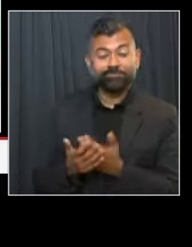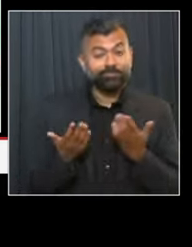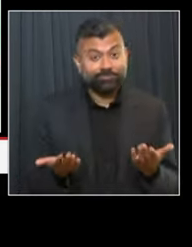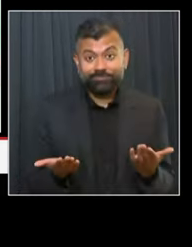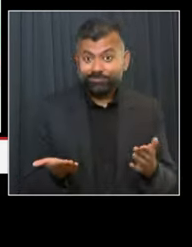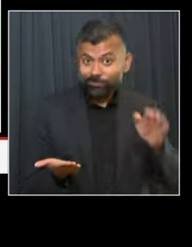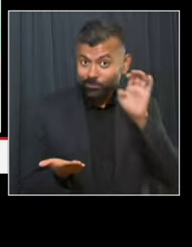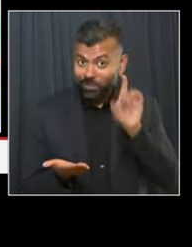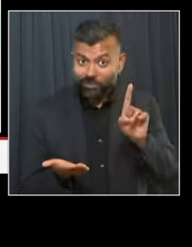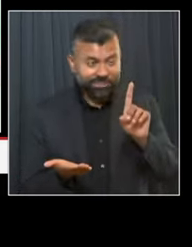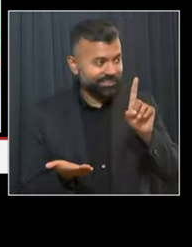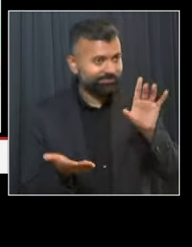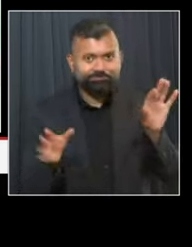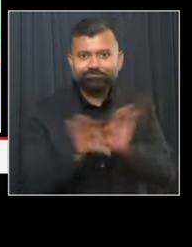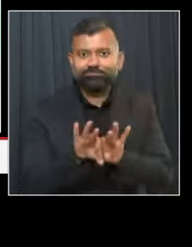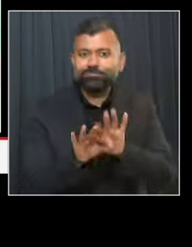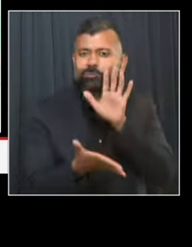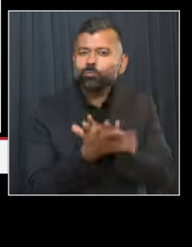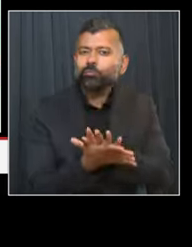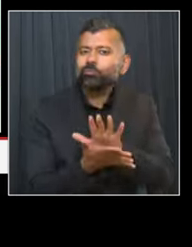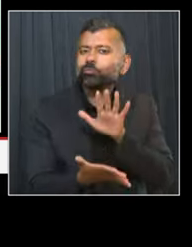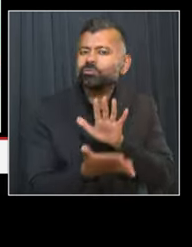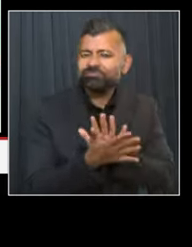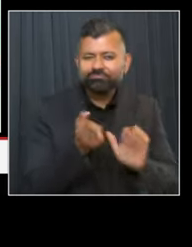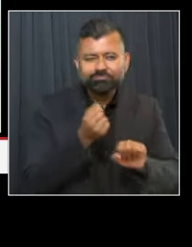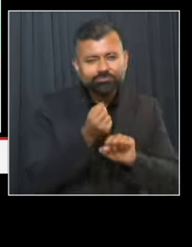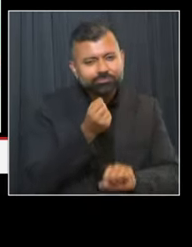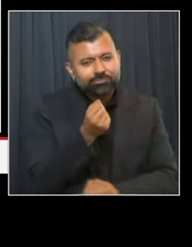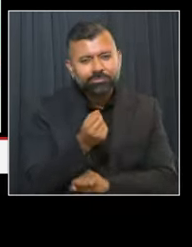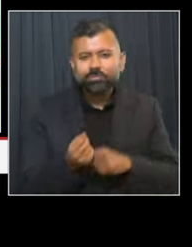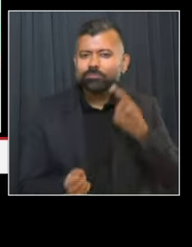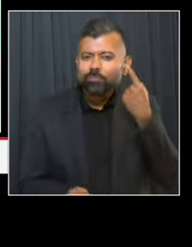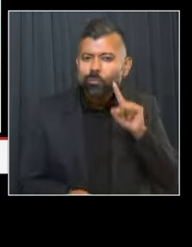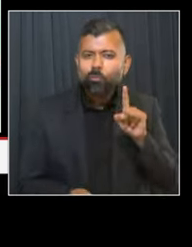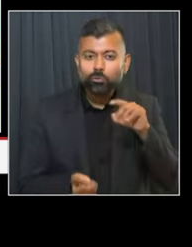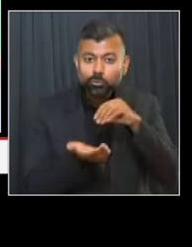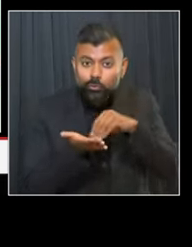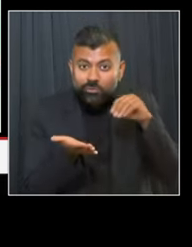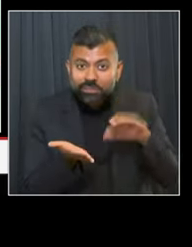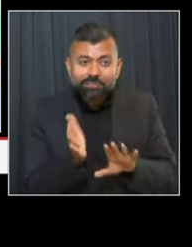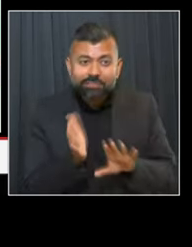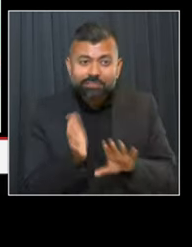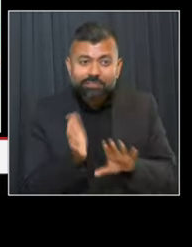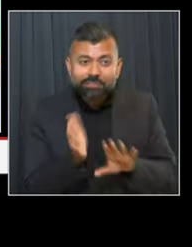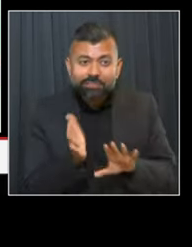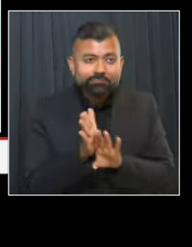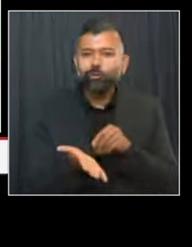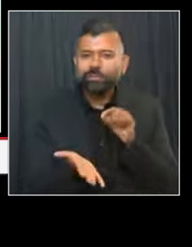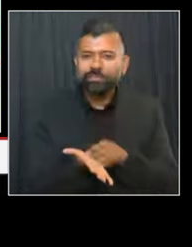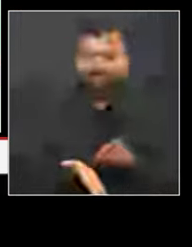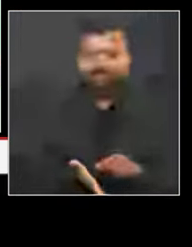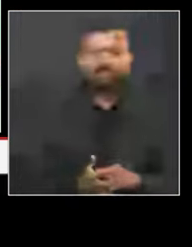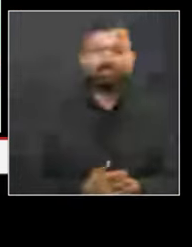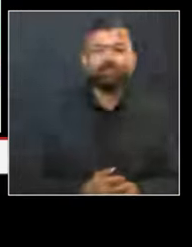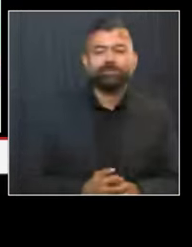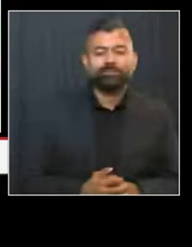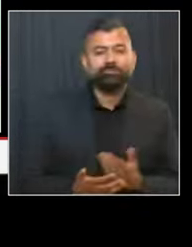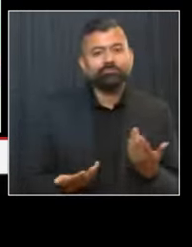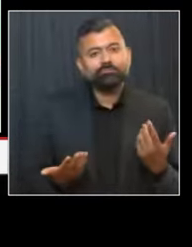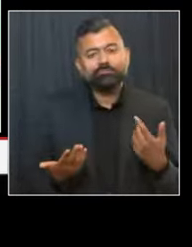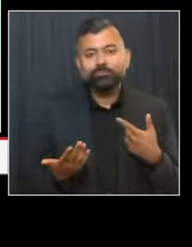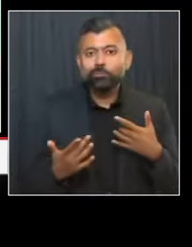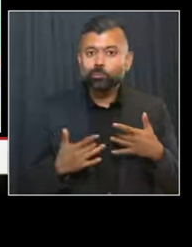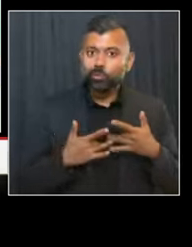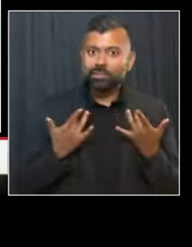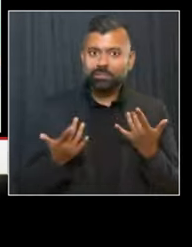foundation of our city's resilience, and despite these challenging economic times, we are thrilled that the mayor's budget continues